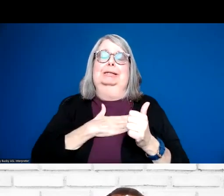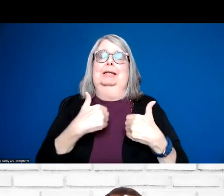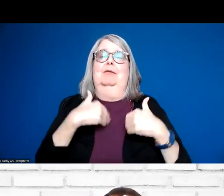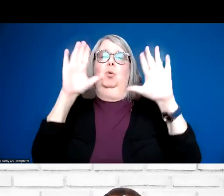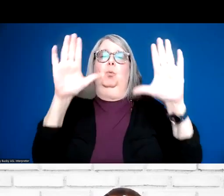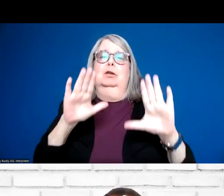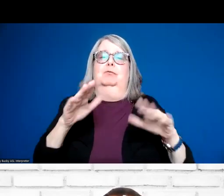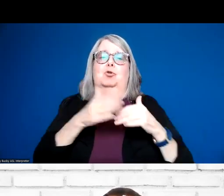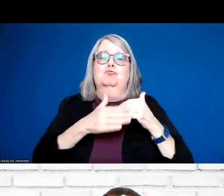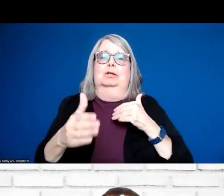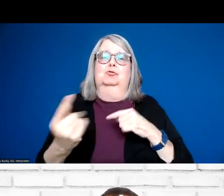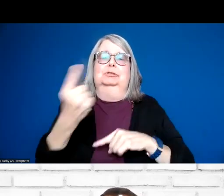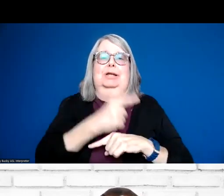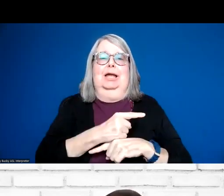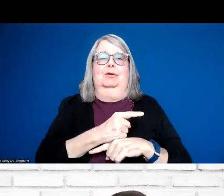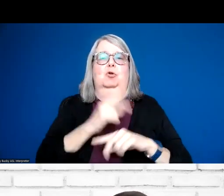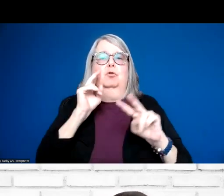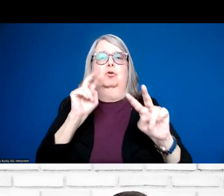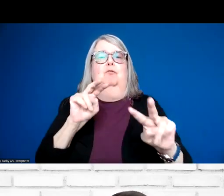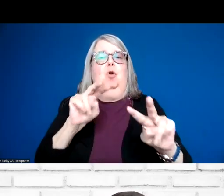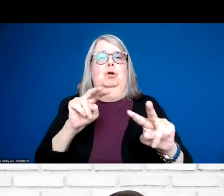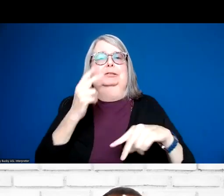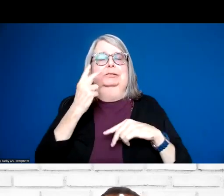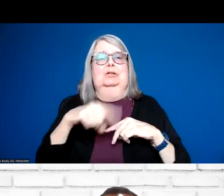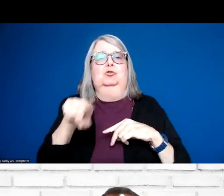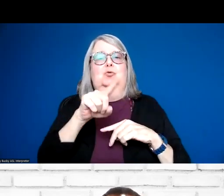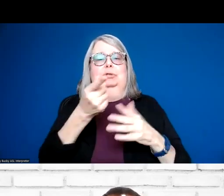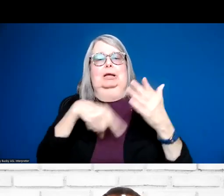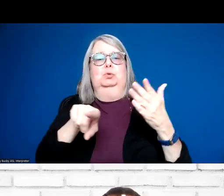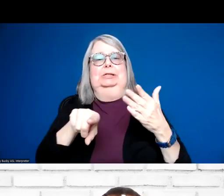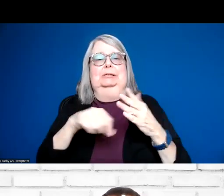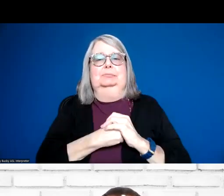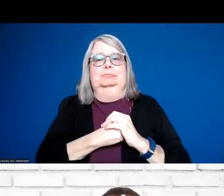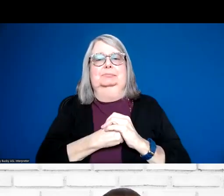rest of your day, and we'll look forward to seeing you next week. Bye for now.